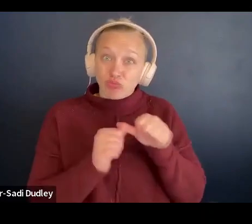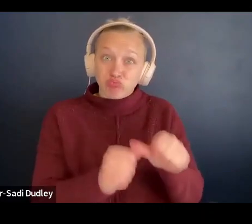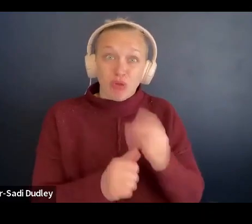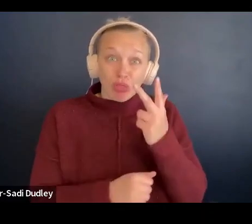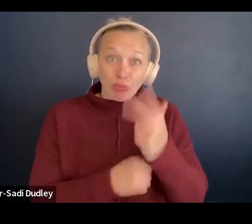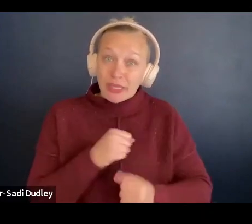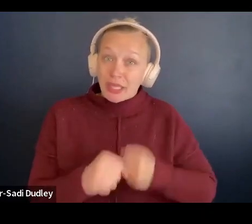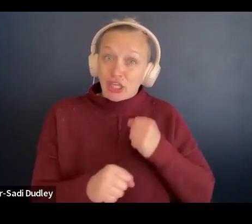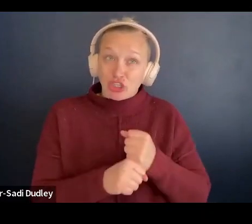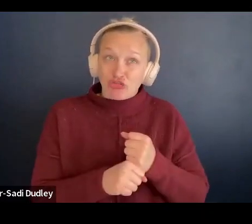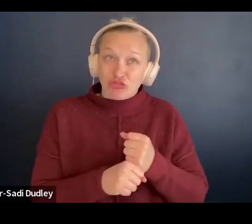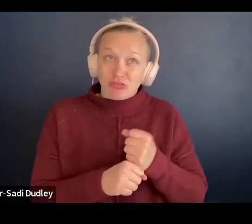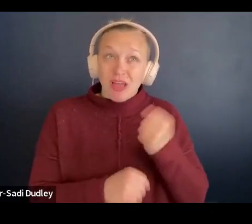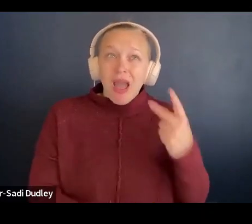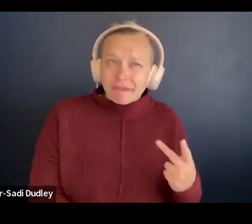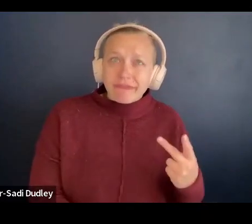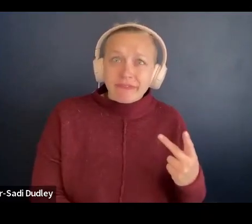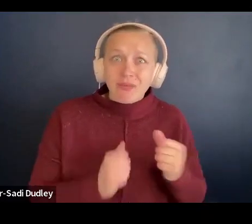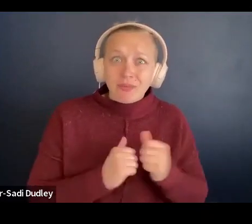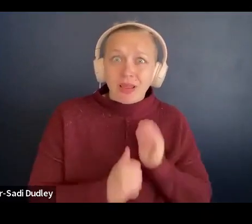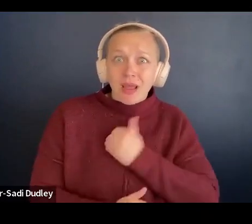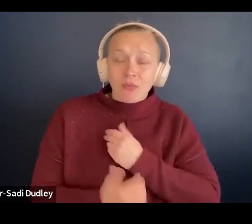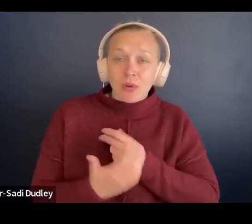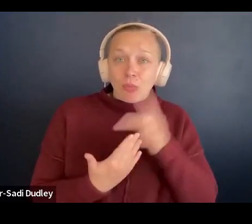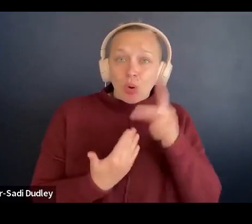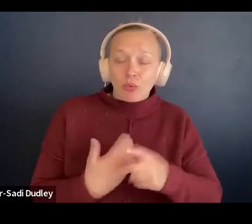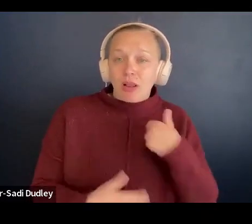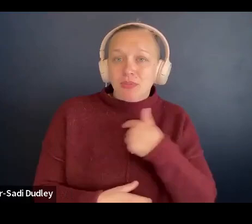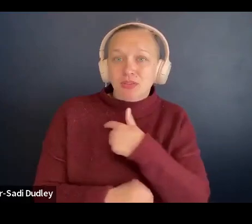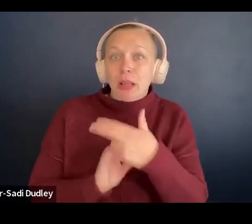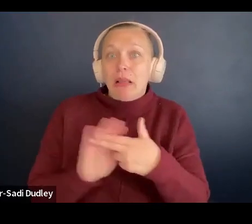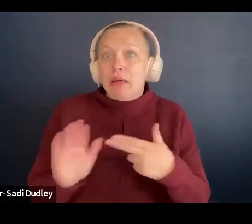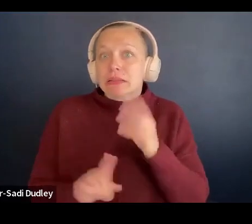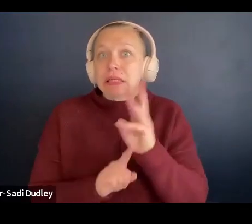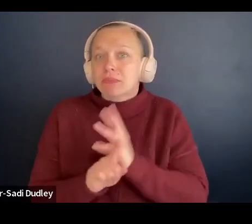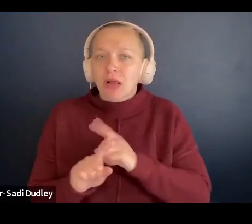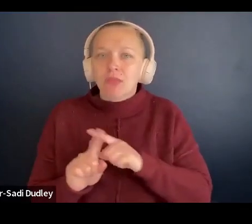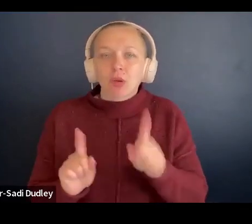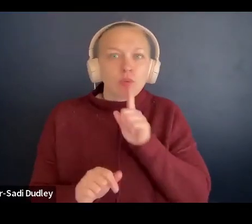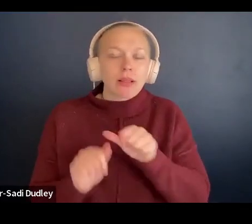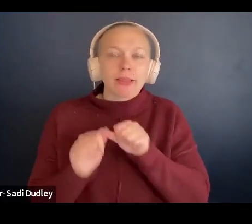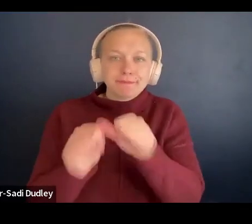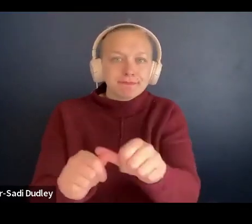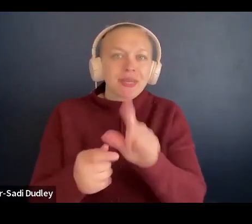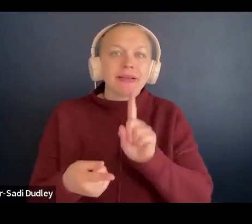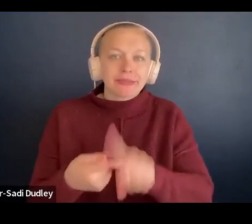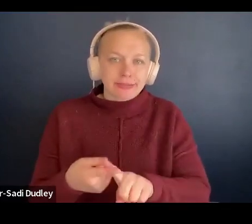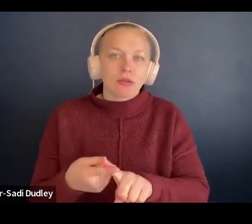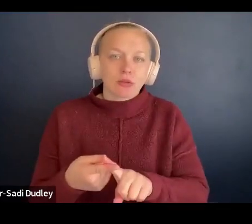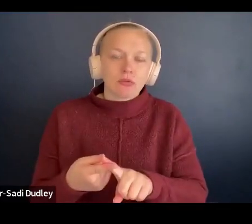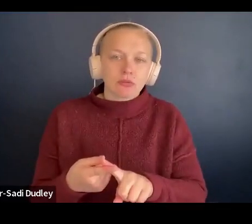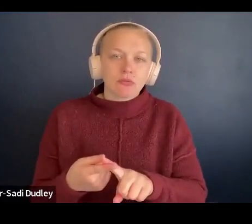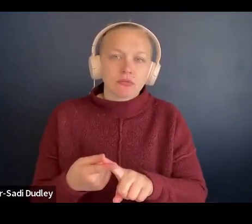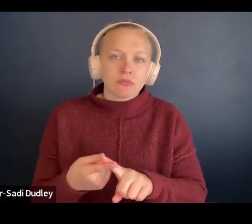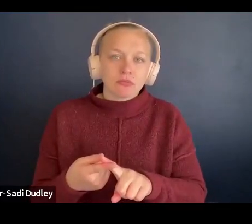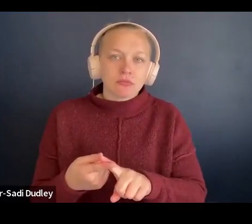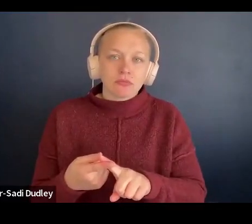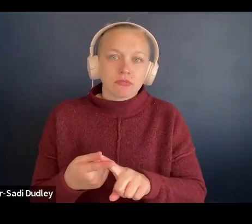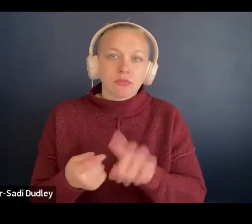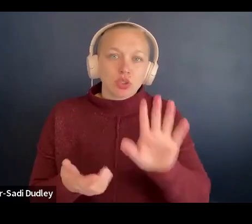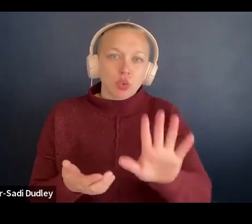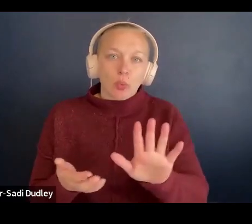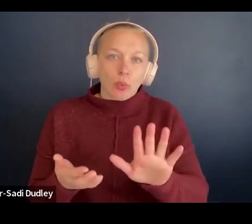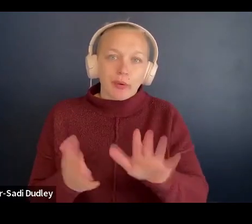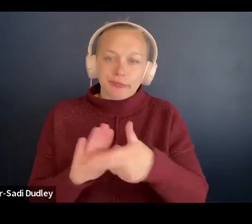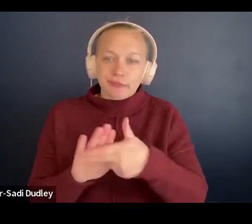on our program. So we never know how long somebody's going to be on hospice, but the program is designed for people with a prognosis of 6 months or